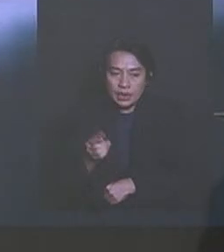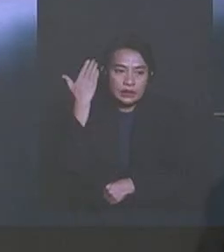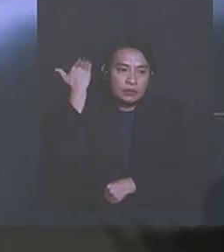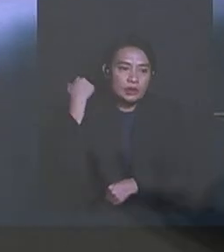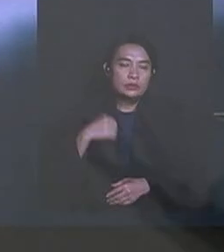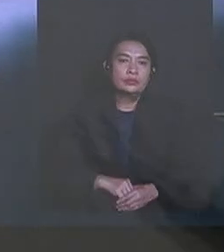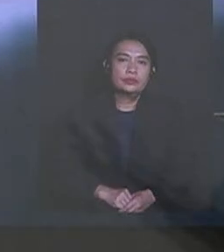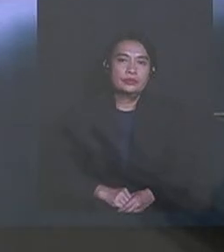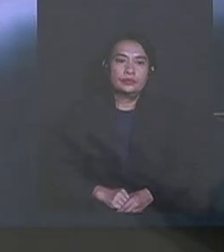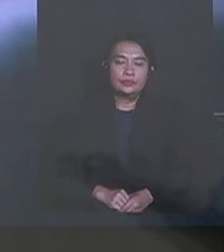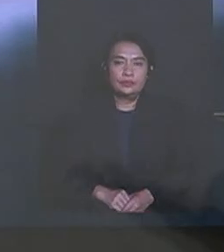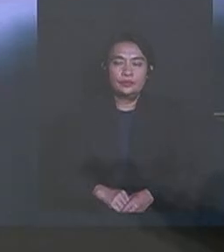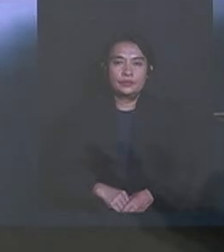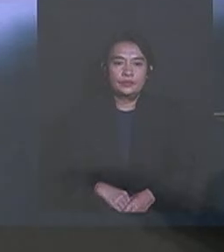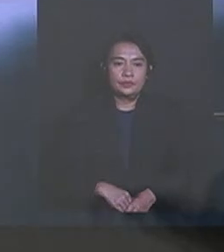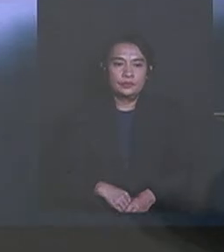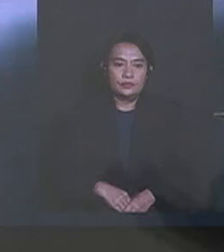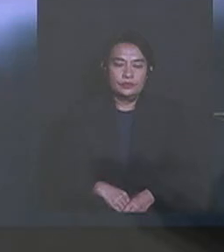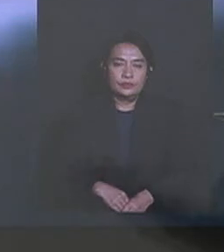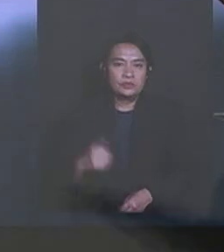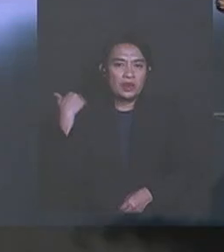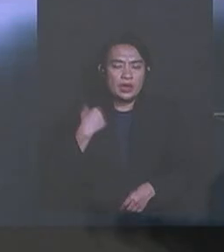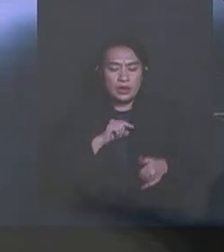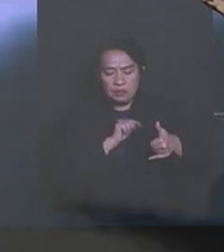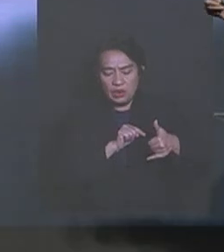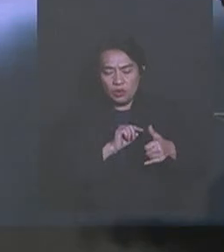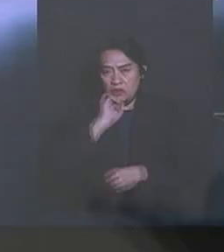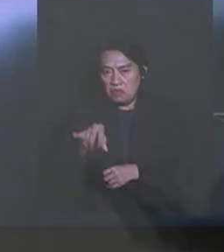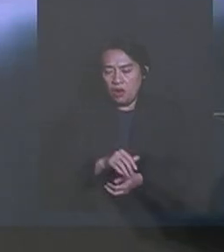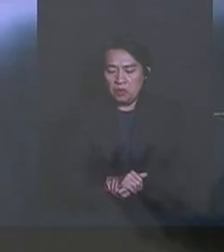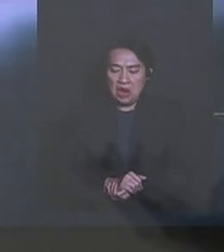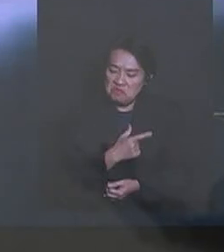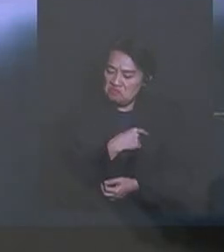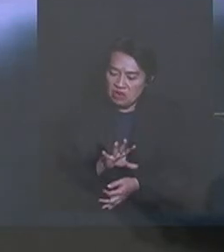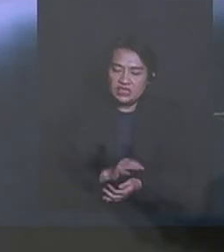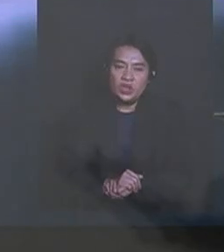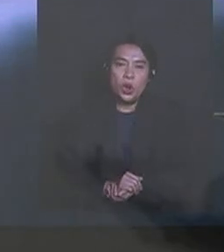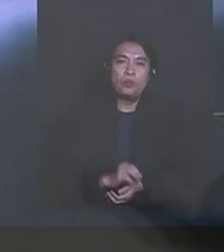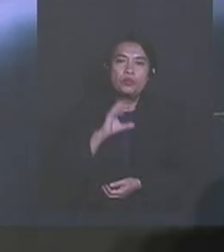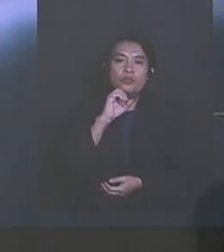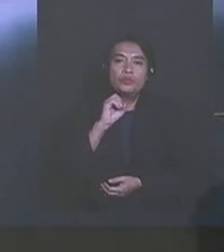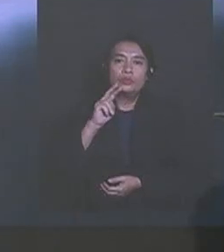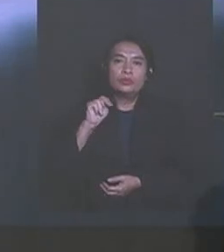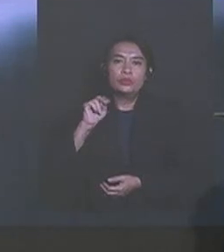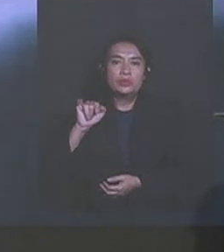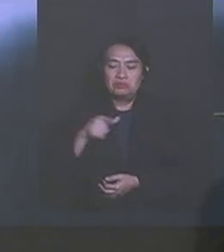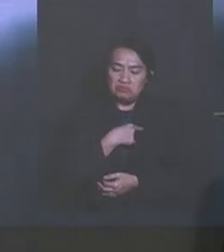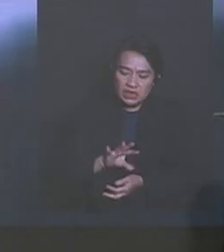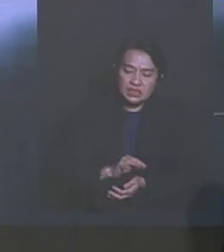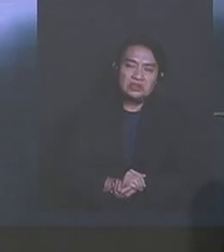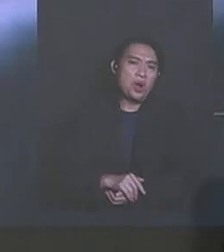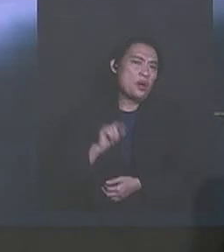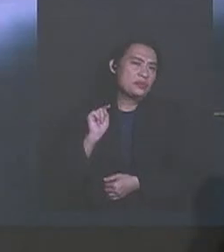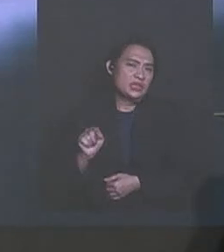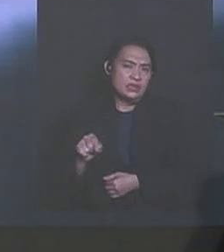before, hated Coney Island because it was a place of fun, amusement. Things kind of got out of control. He didn't like that.